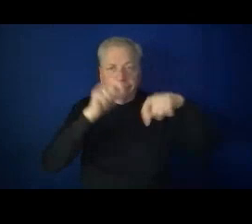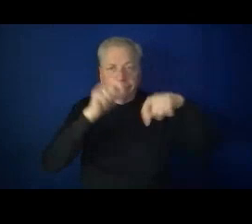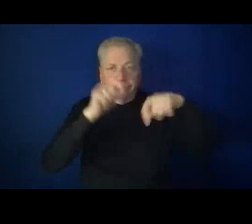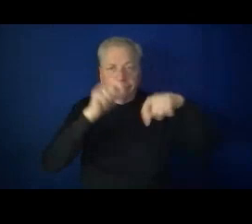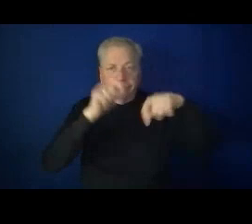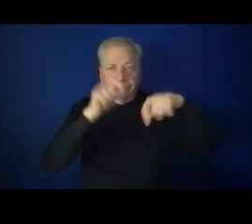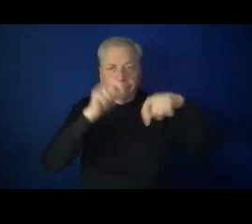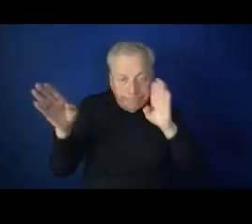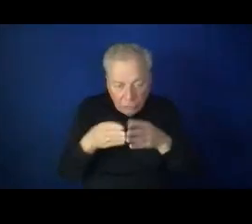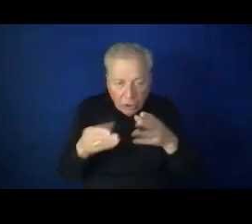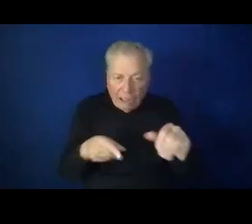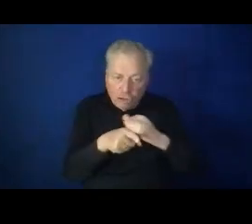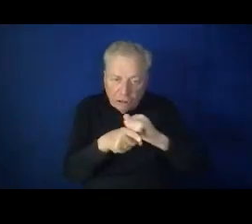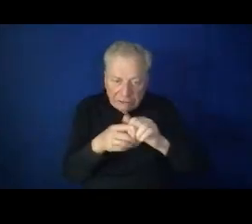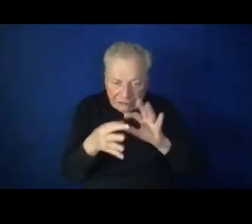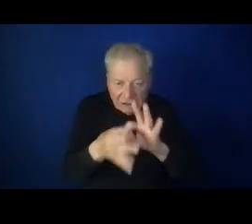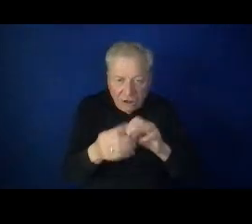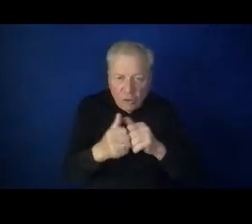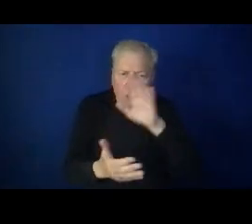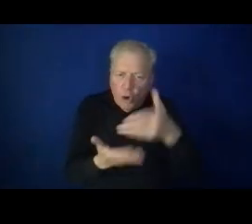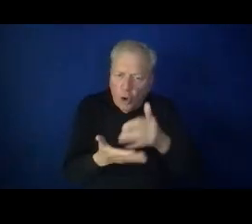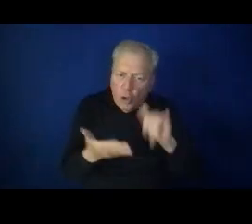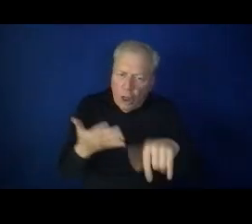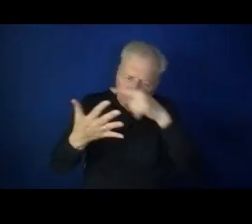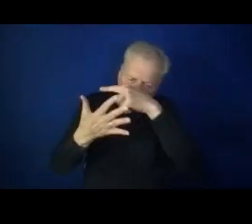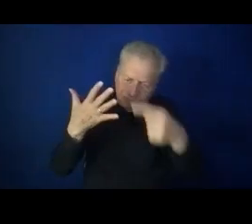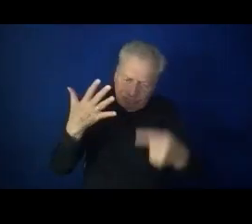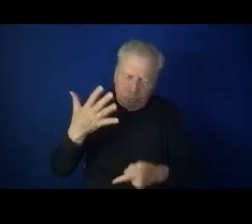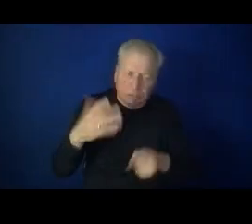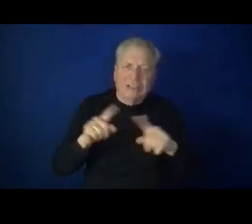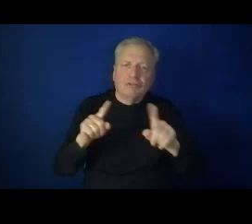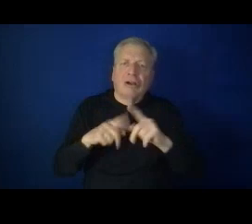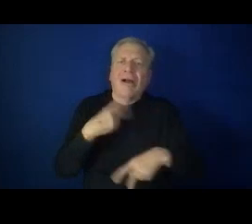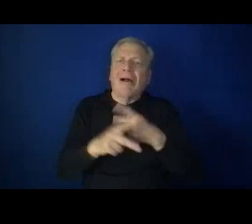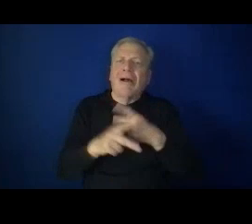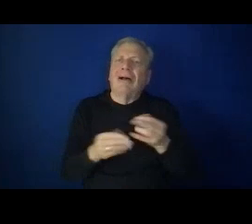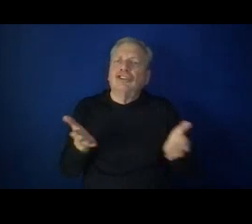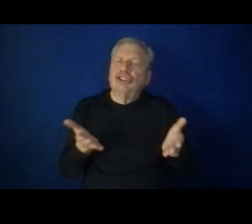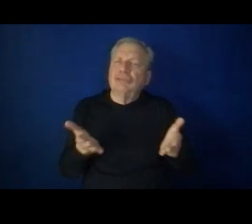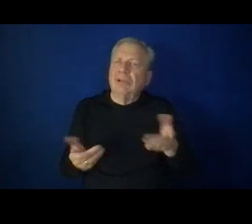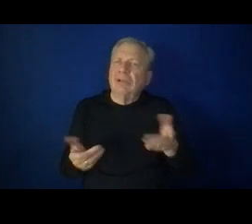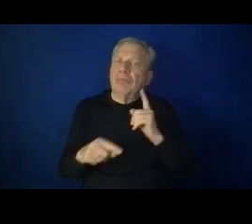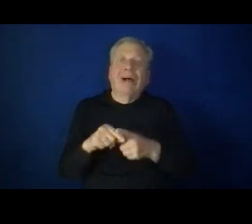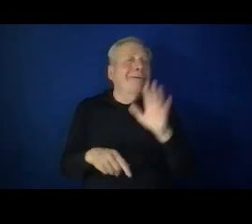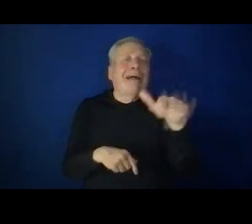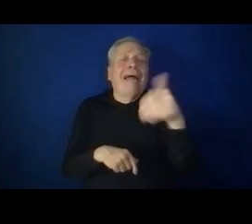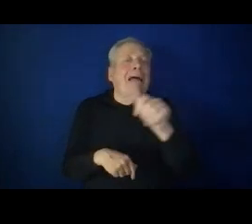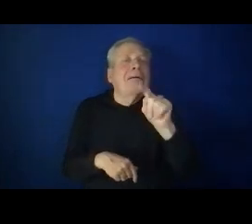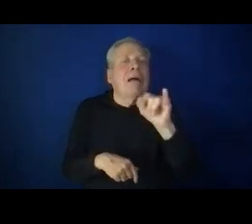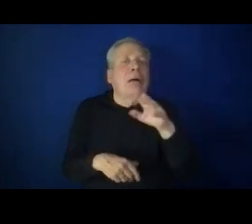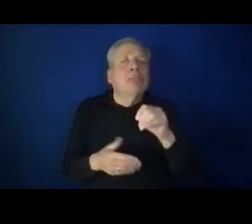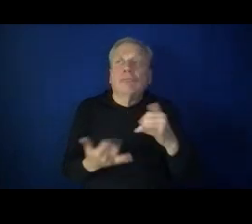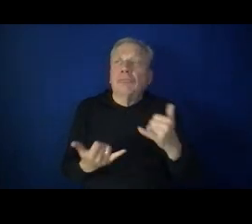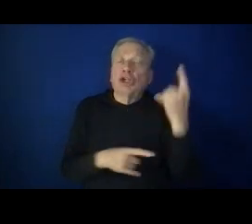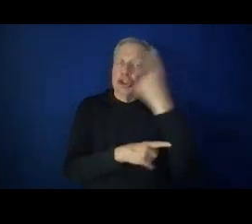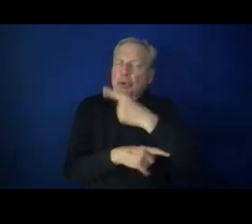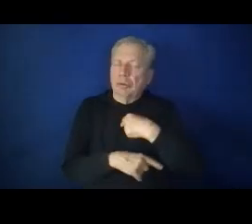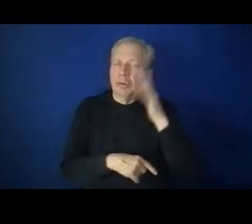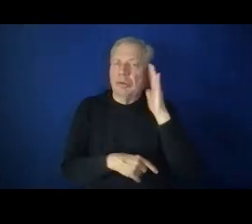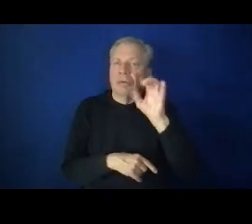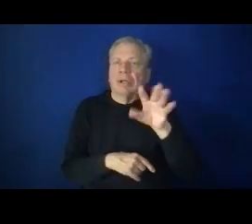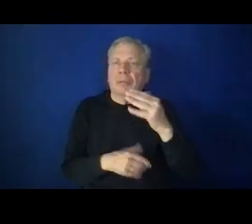stay trained up to perform all of those services. And at any given time, later today, I may remove my